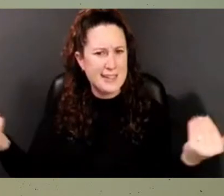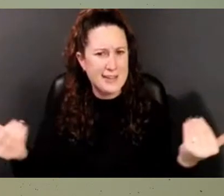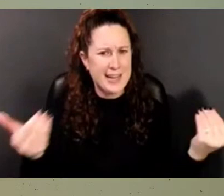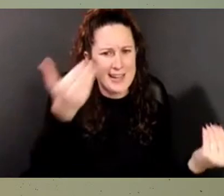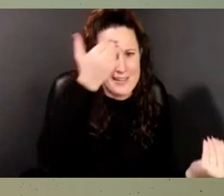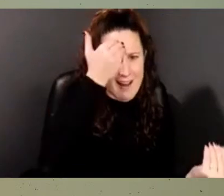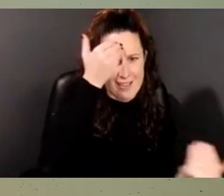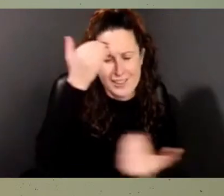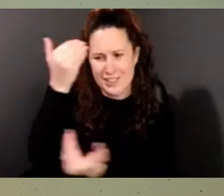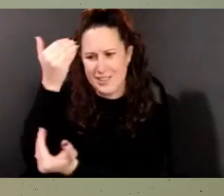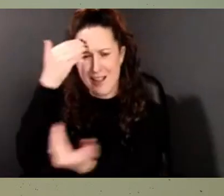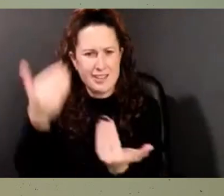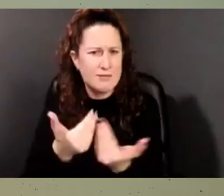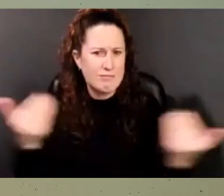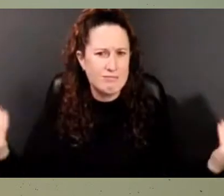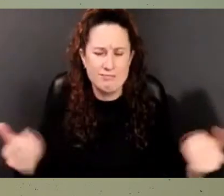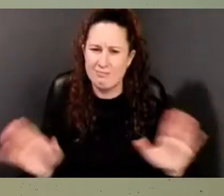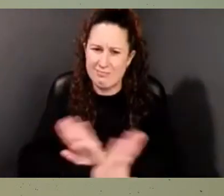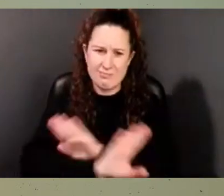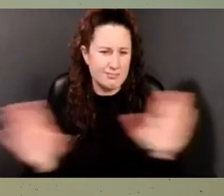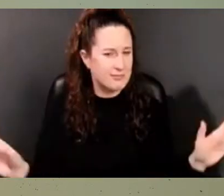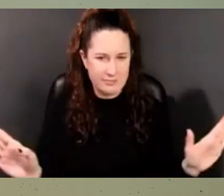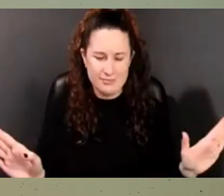benevolent history story. Like I said,